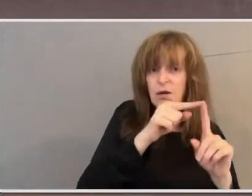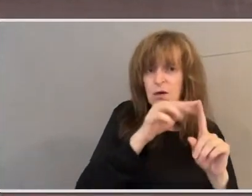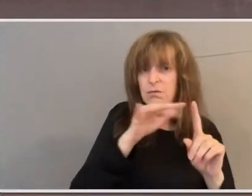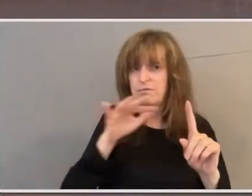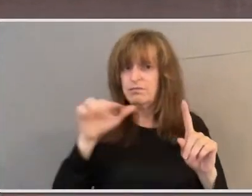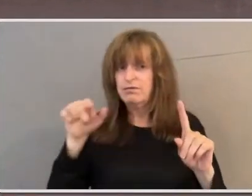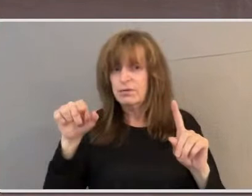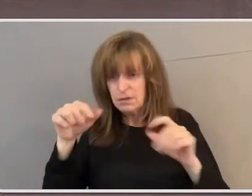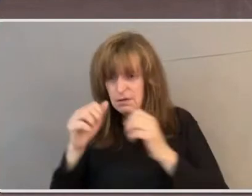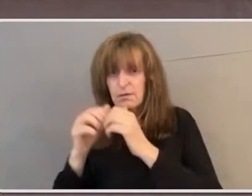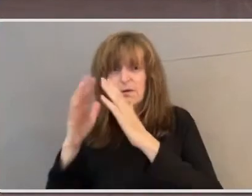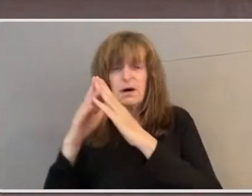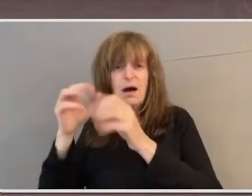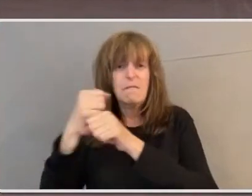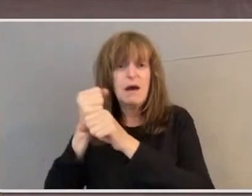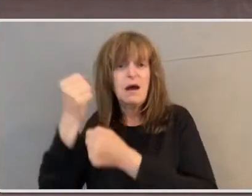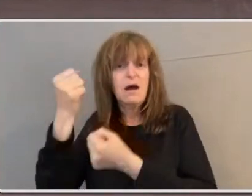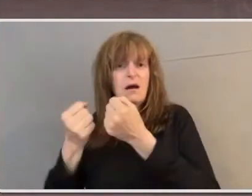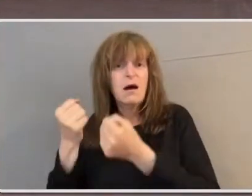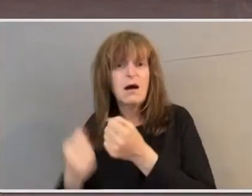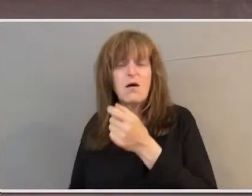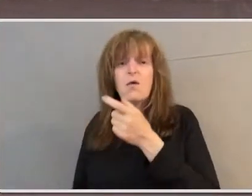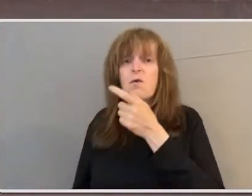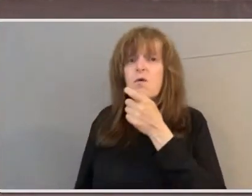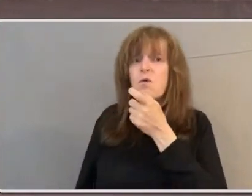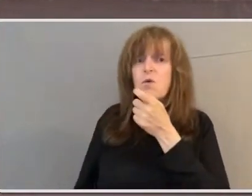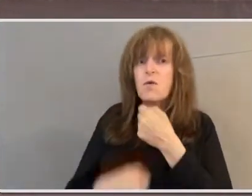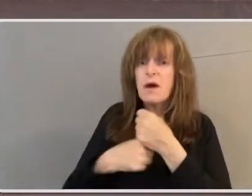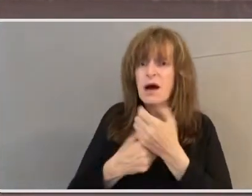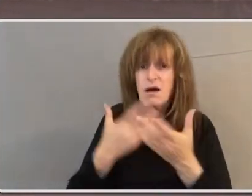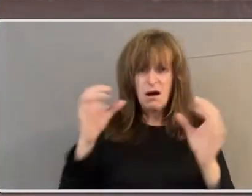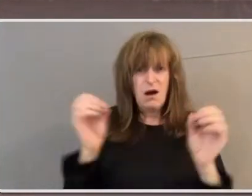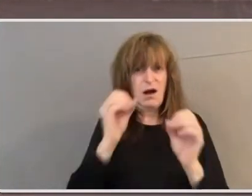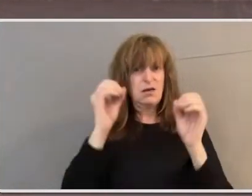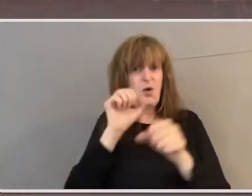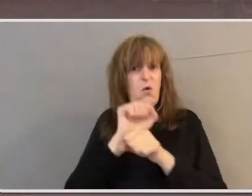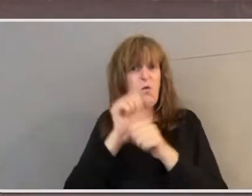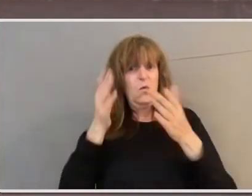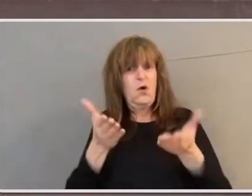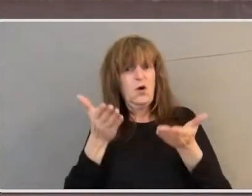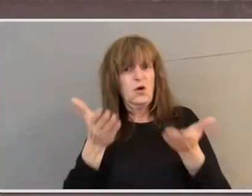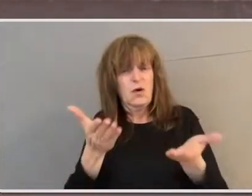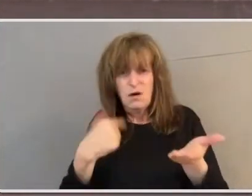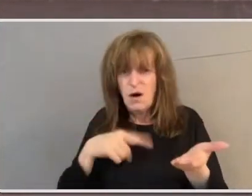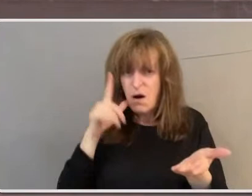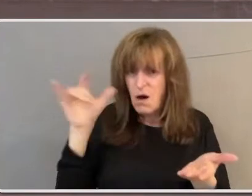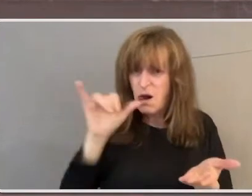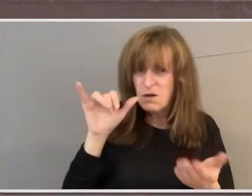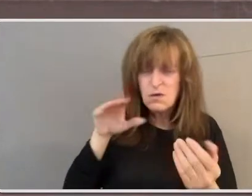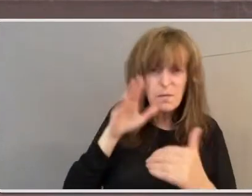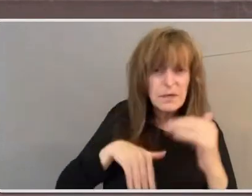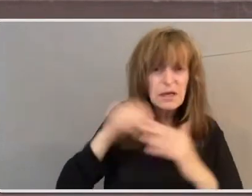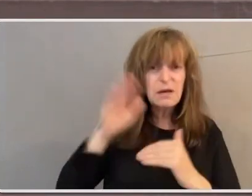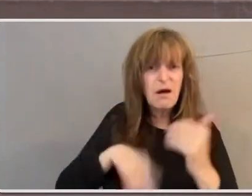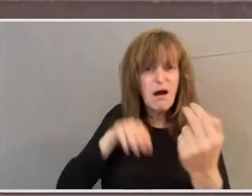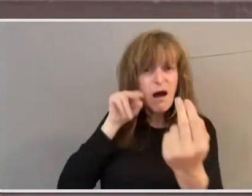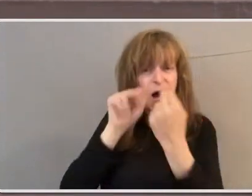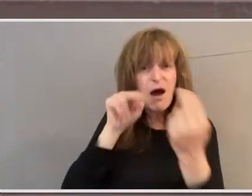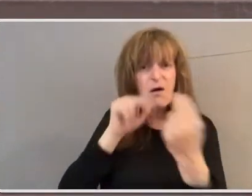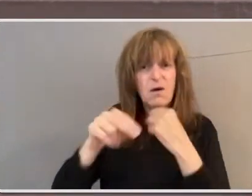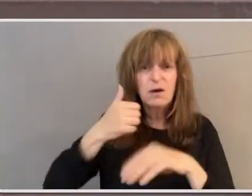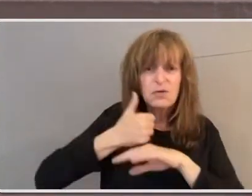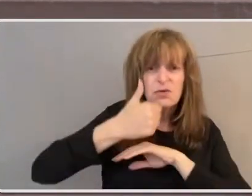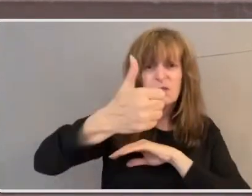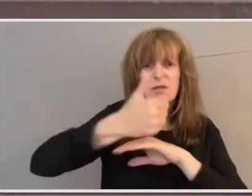build highways, transit, and other key infrastructure. Over the next 10 years, Ontario will grow by more